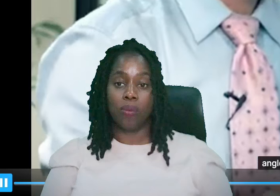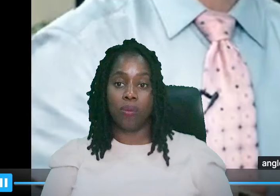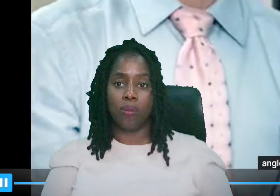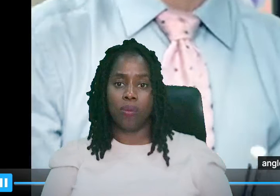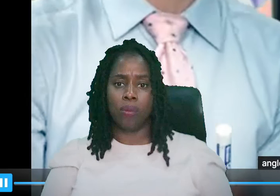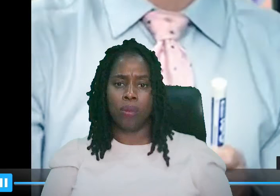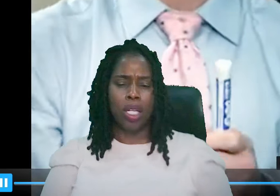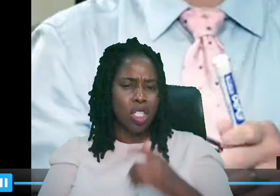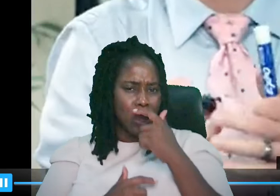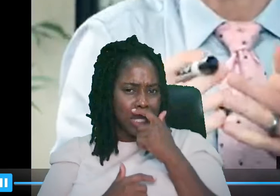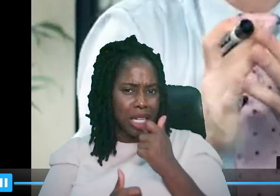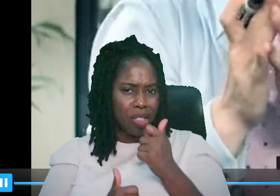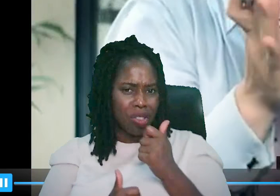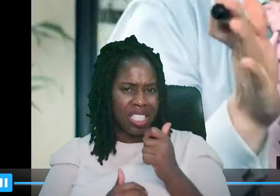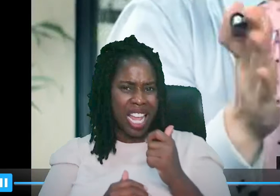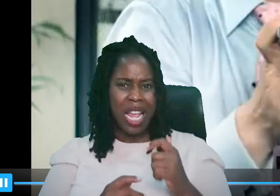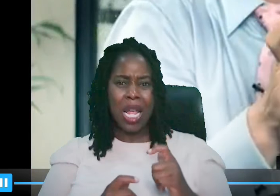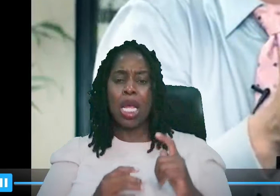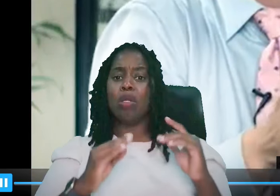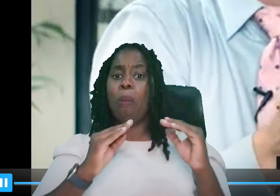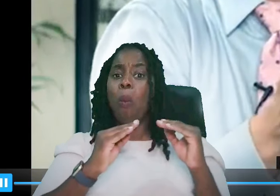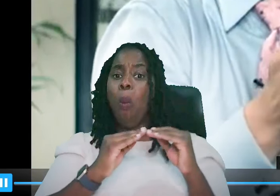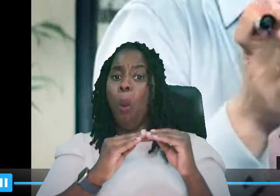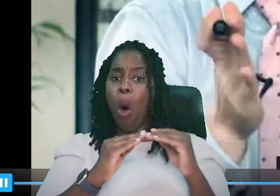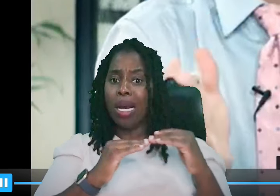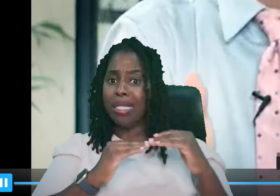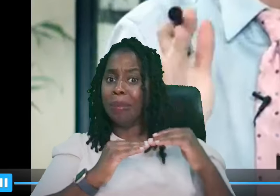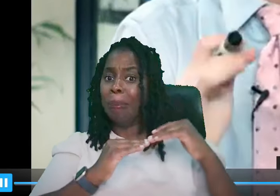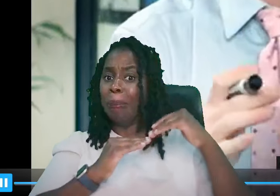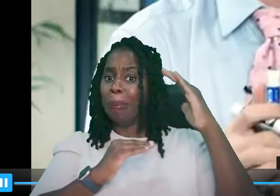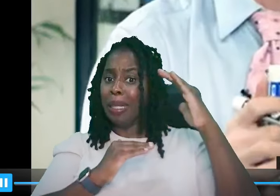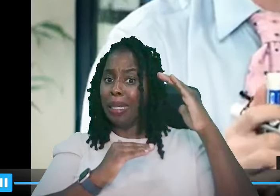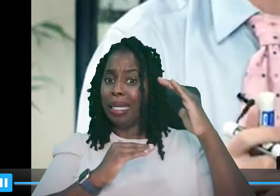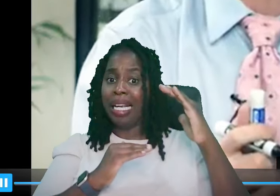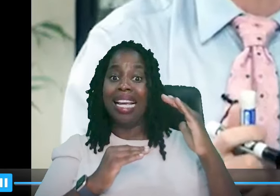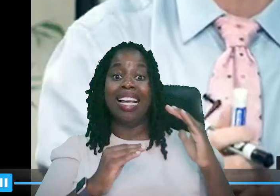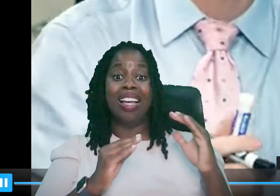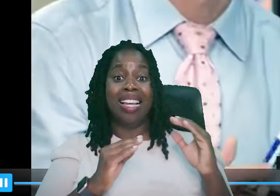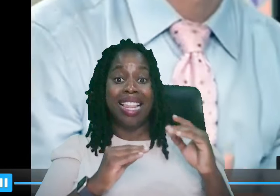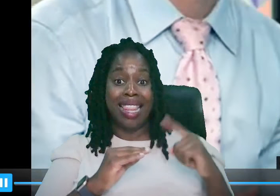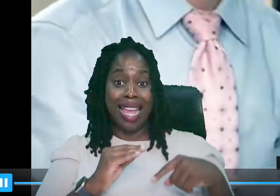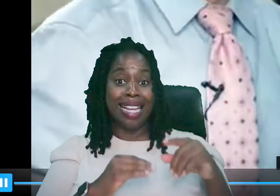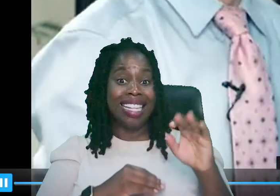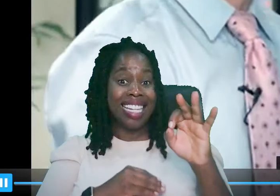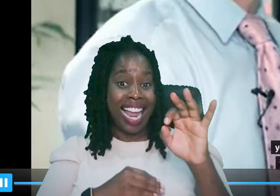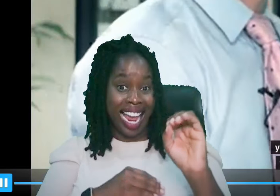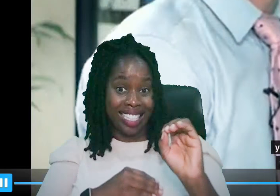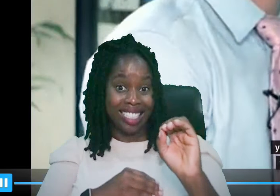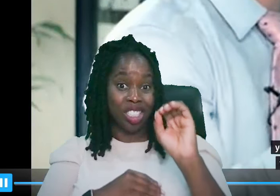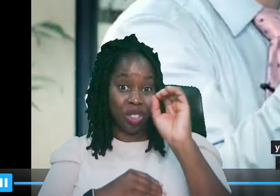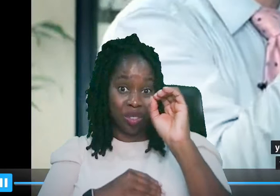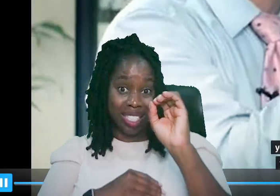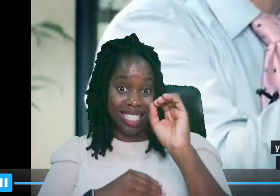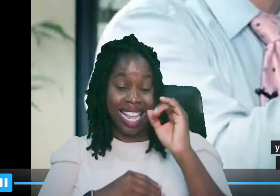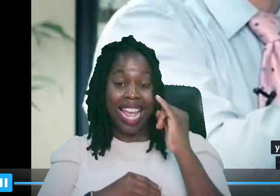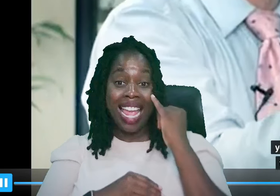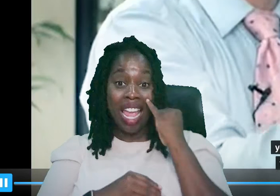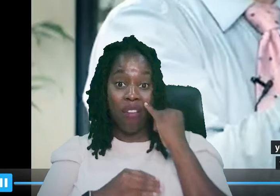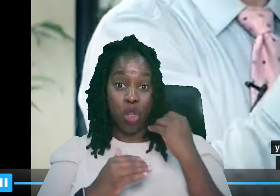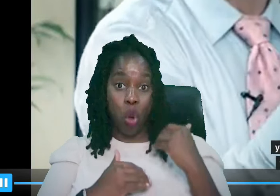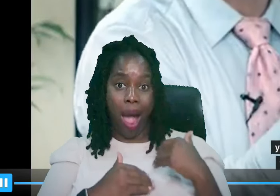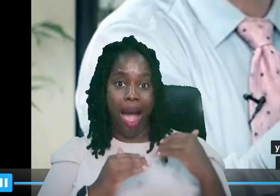What's interesting about this one is that it's more, the interior of it is more than 90 degrees. When you have an angle